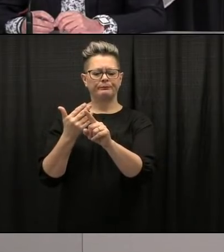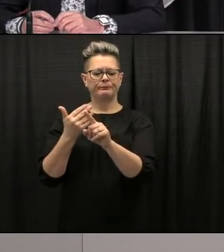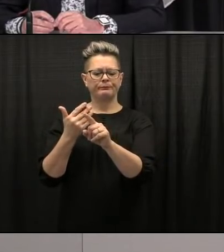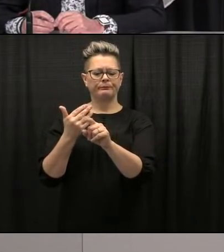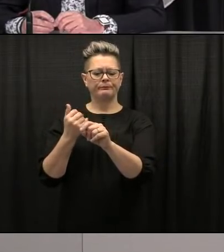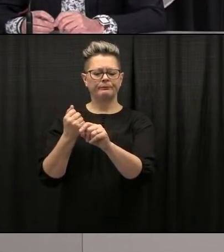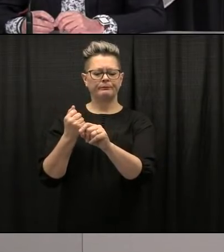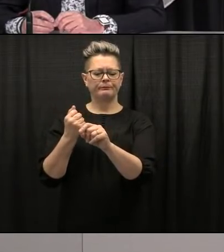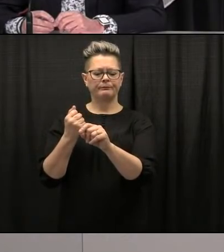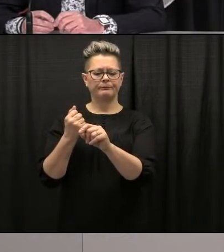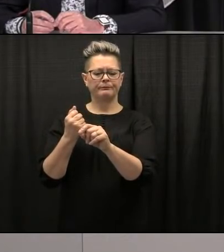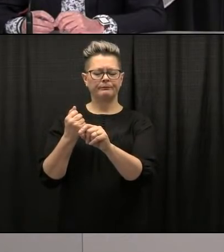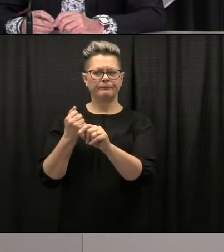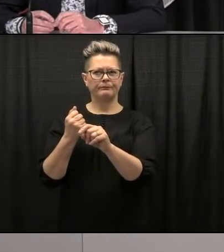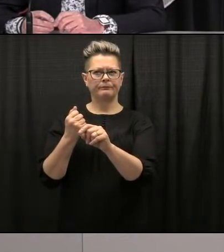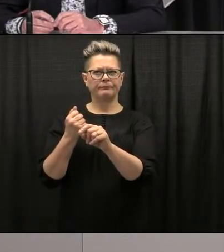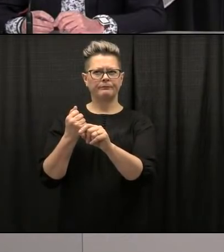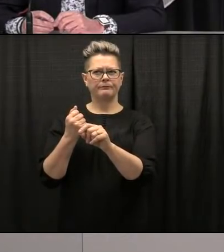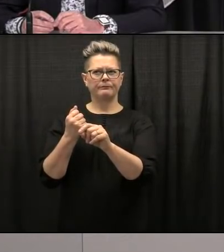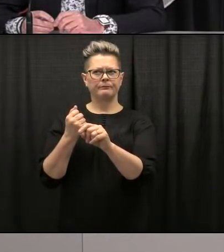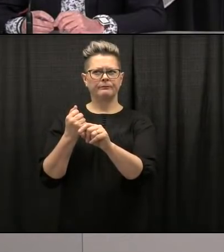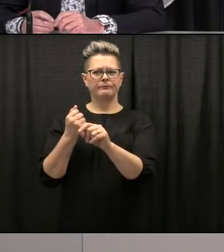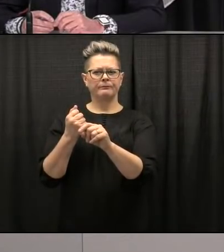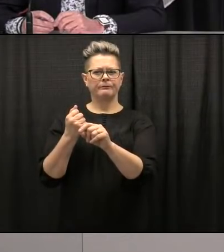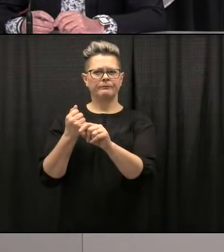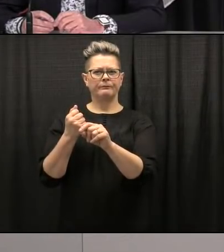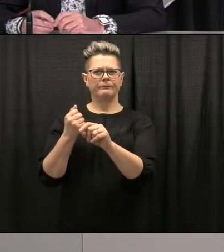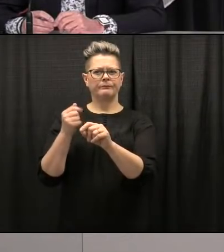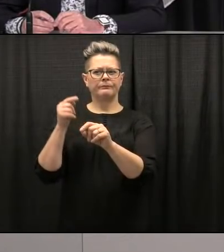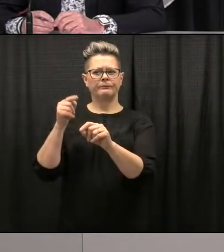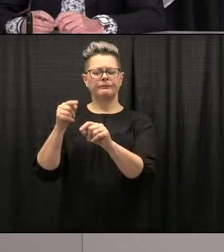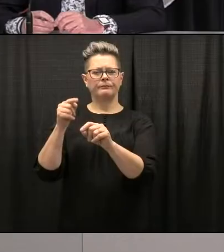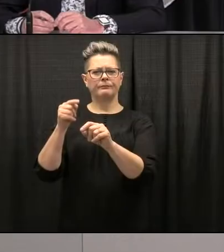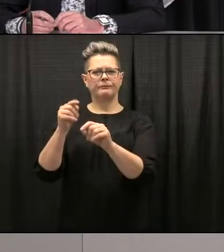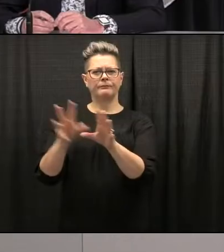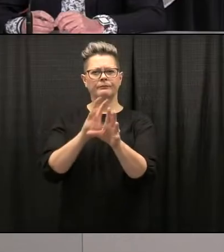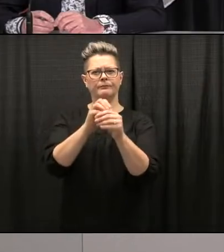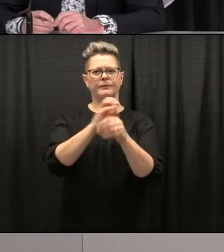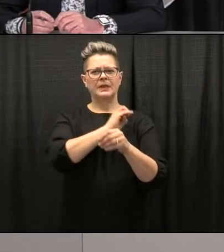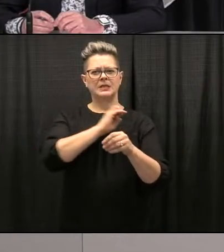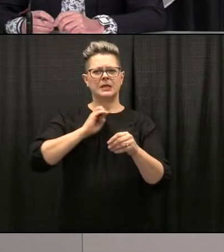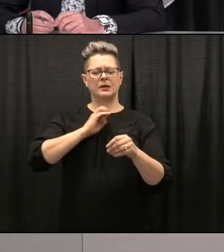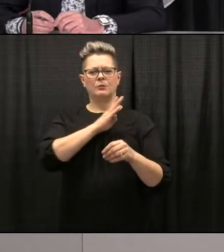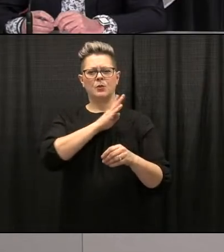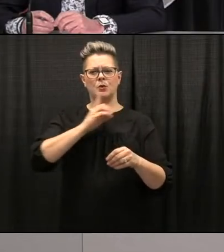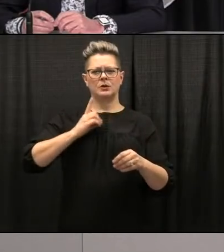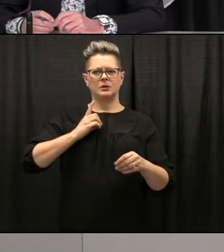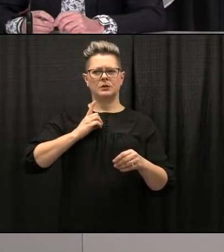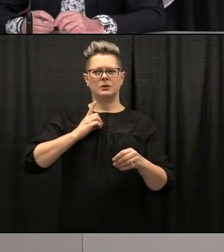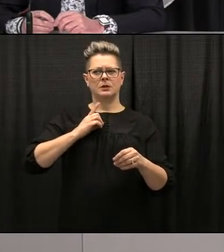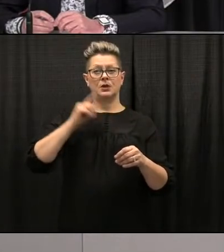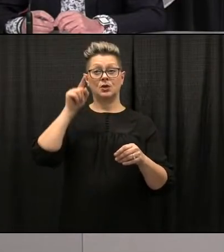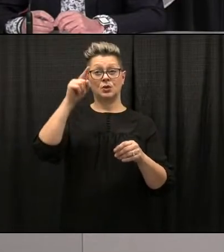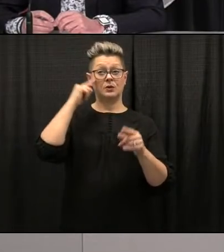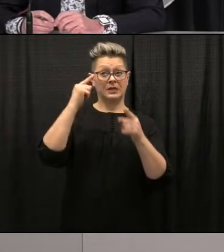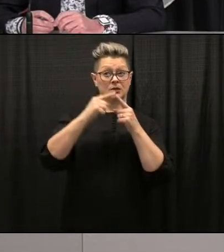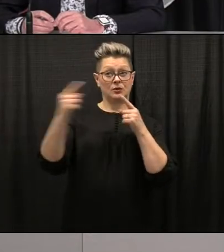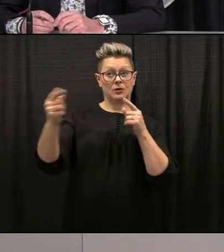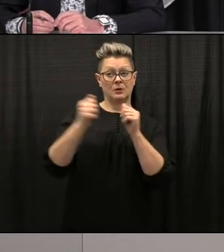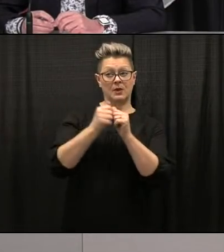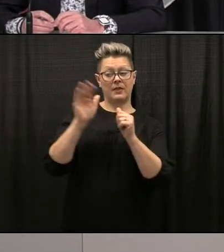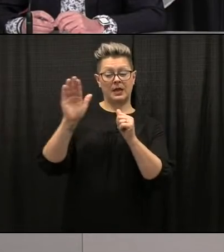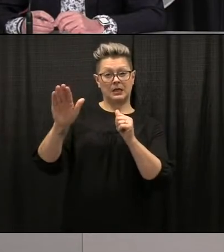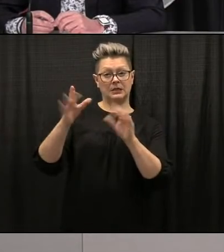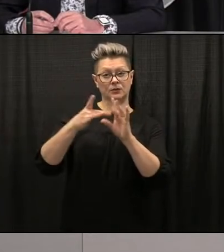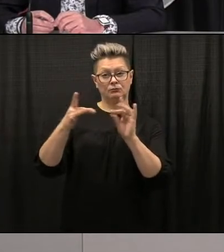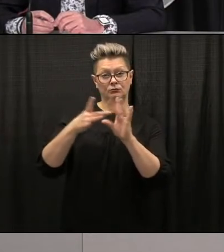to the executive board, and I just wonder if any of you would disagree with his observation he